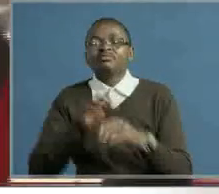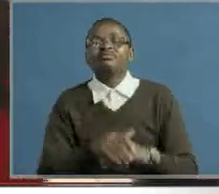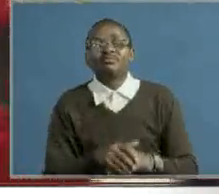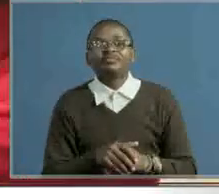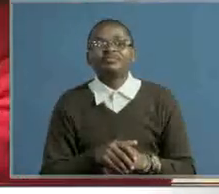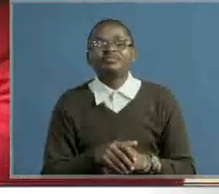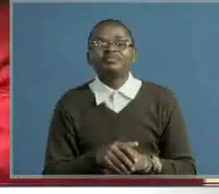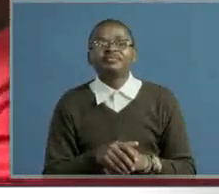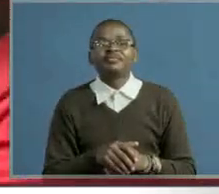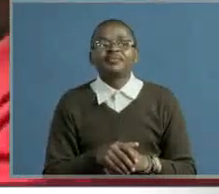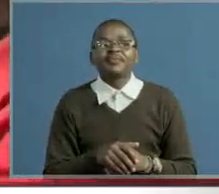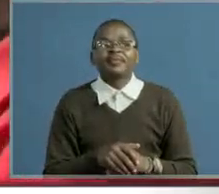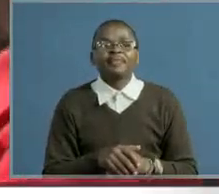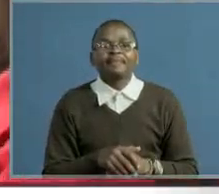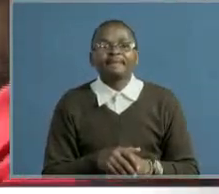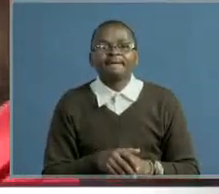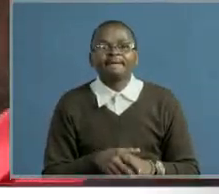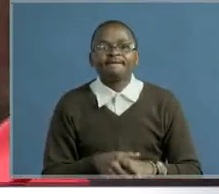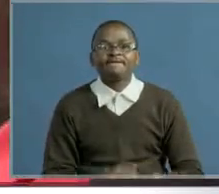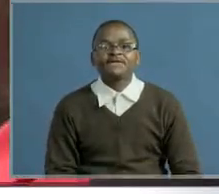Katie Lally KUTV